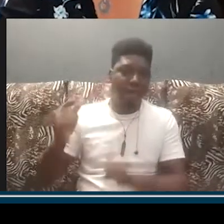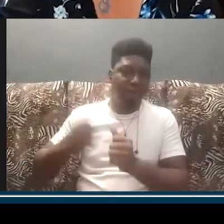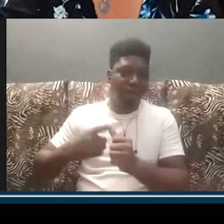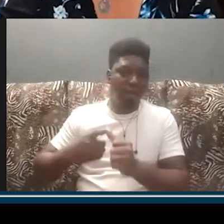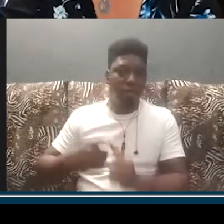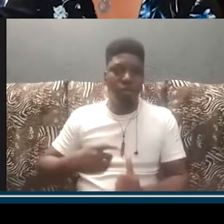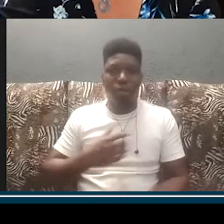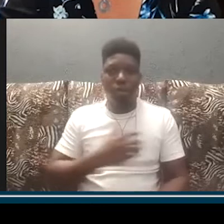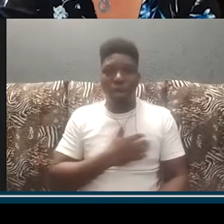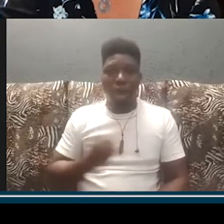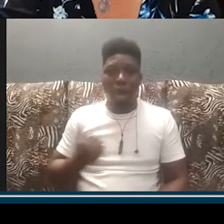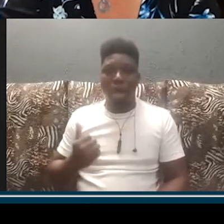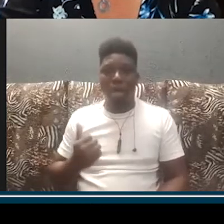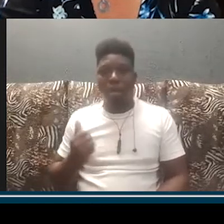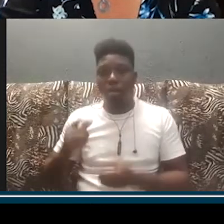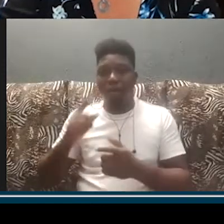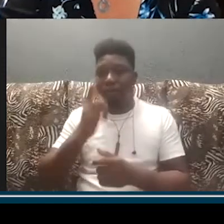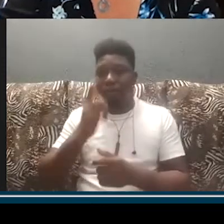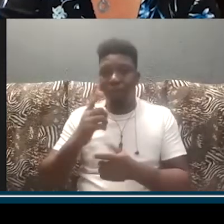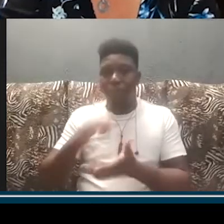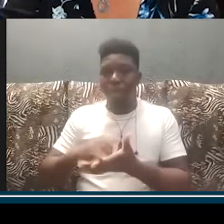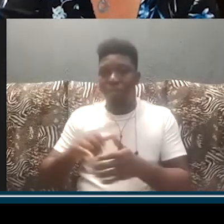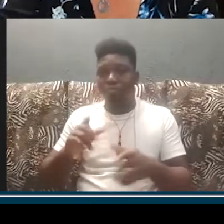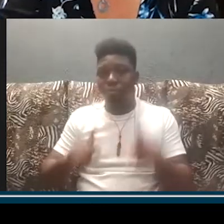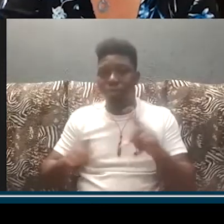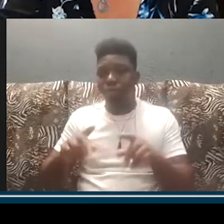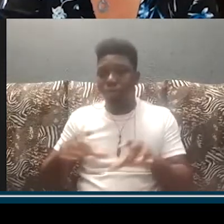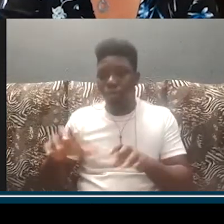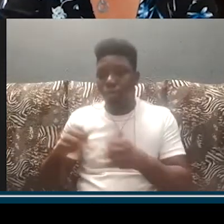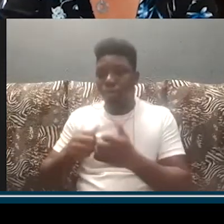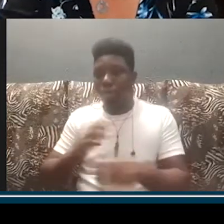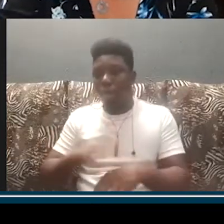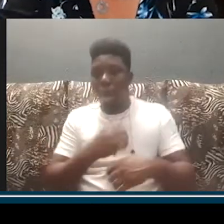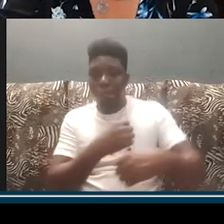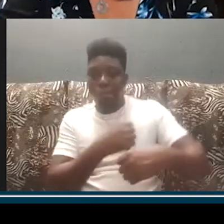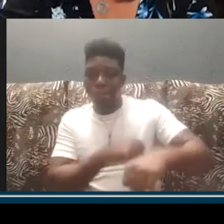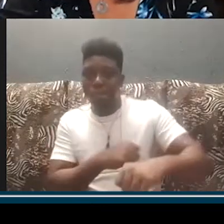that the people that I've been dealing with on the other side have, for the most part,